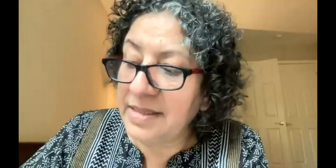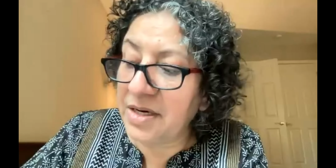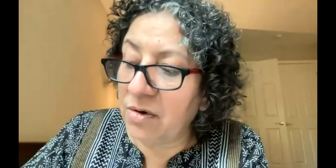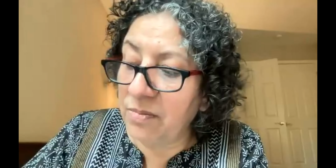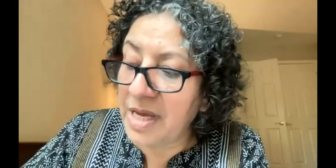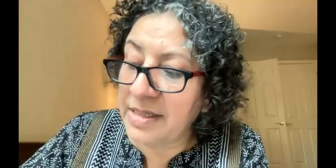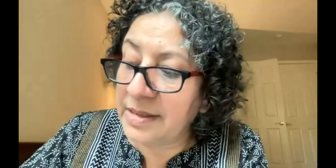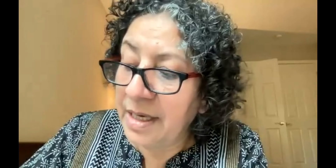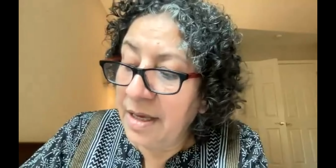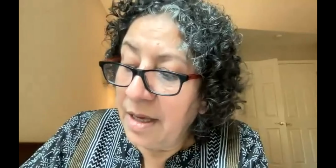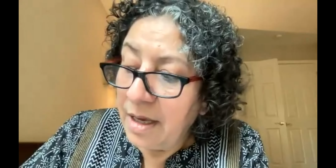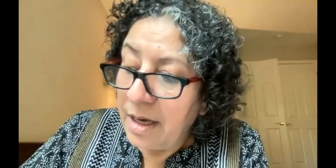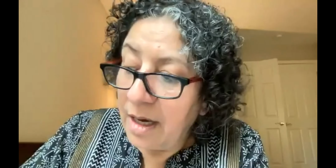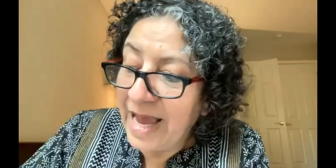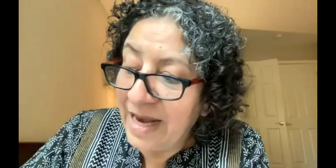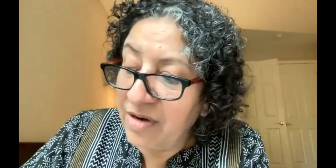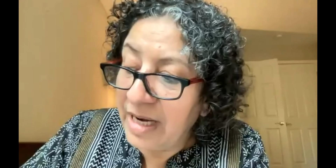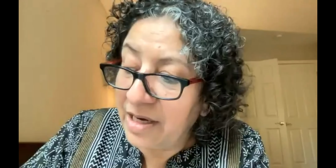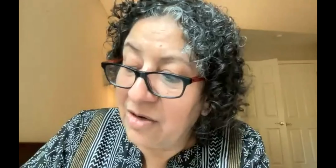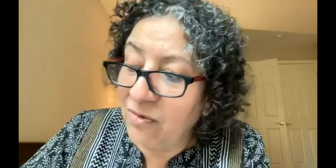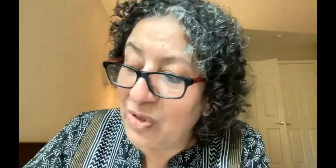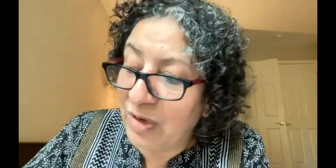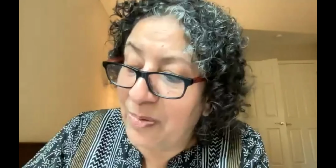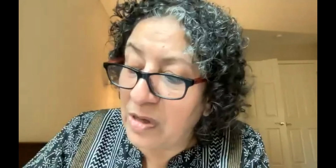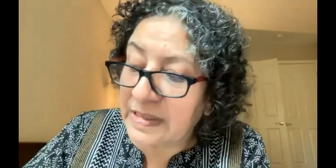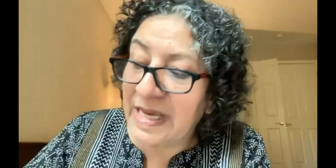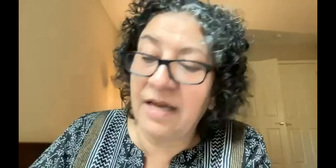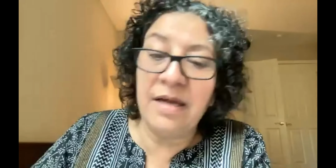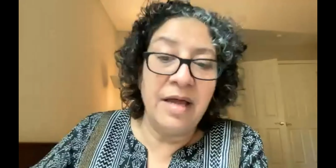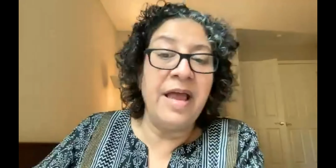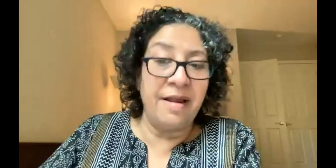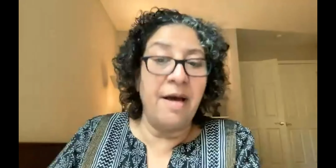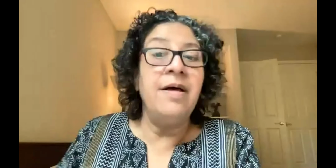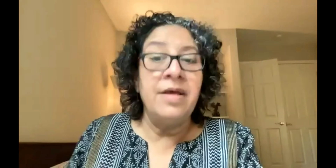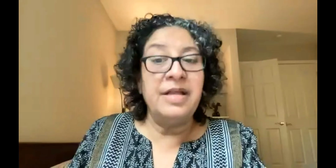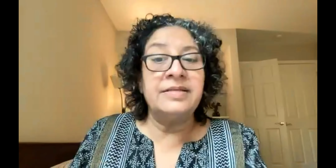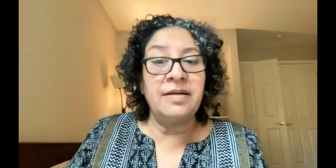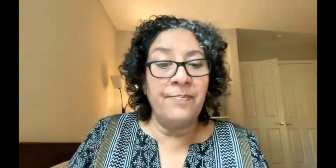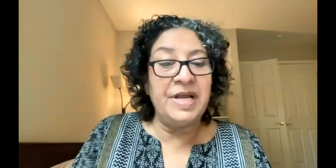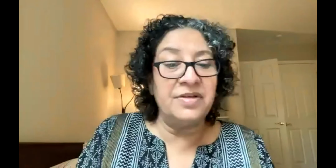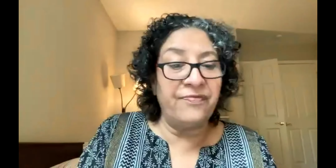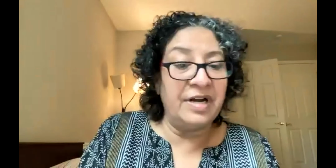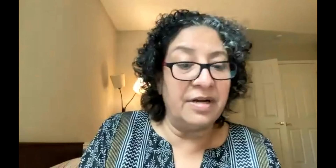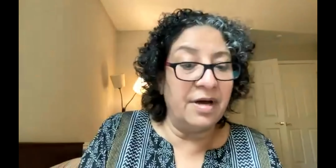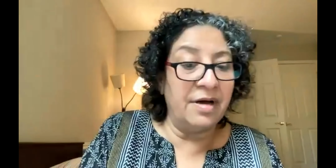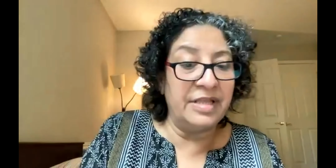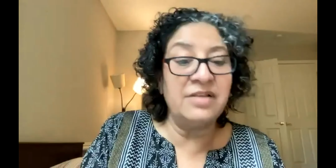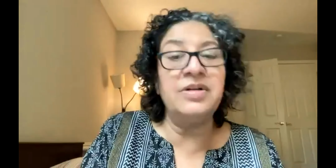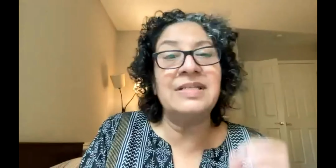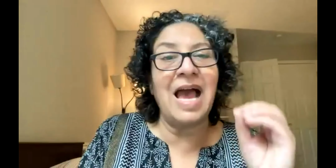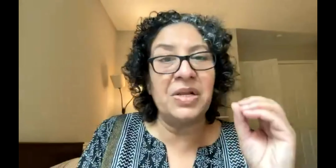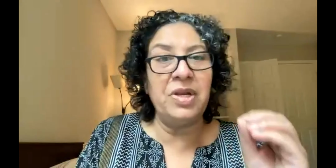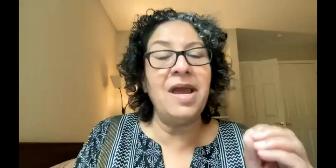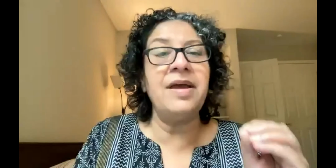syndrome. Irene syndrome is again related to visual processing area. It's a complete different thing.